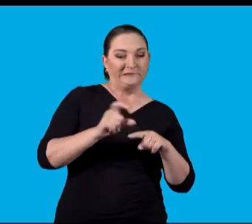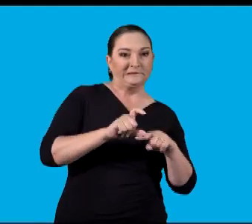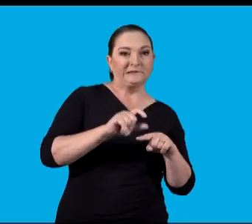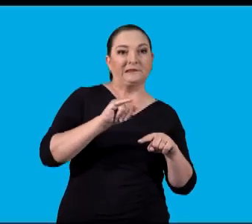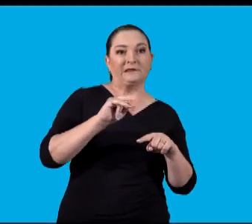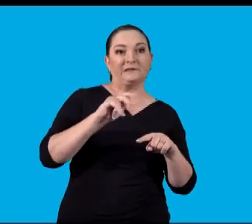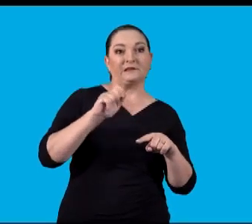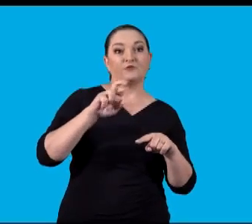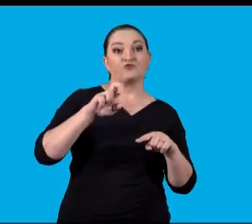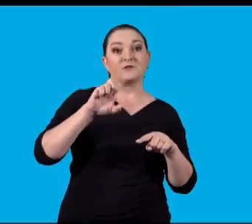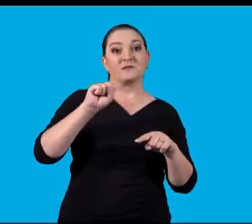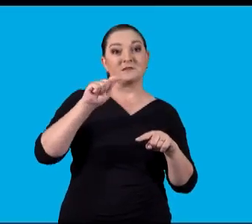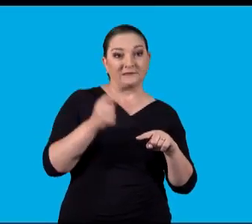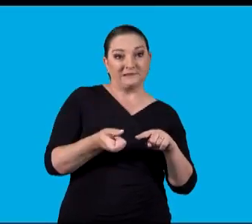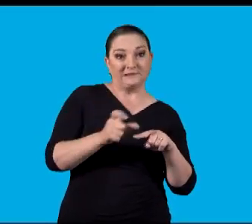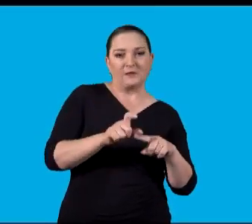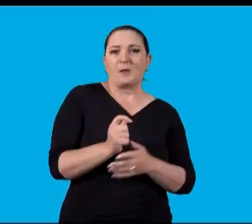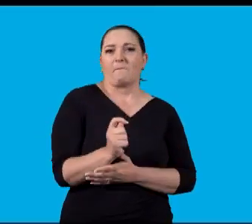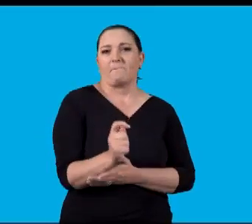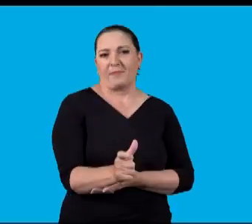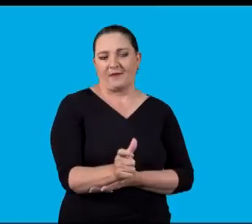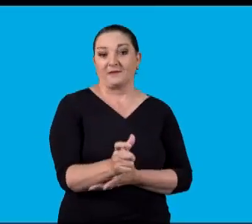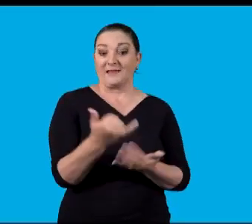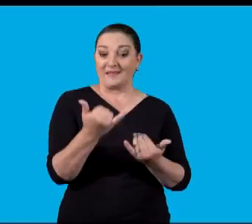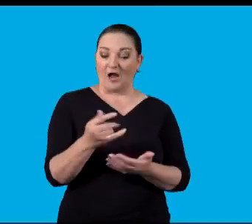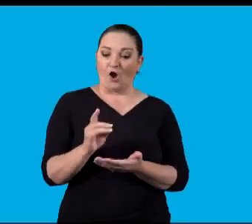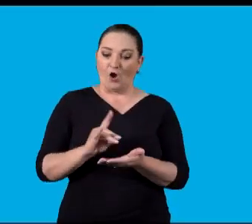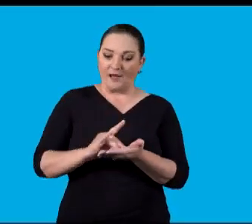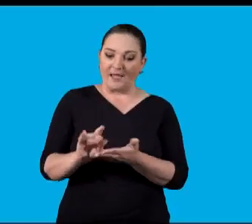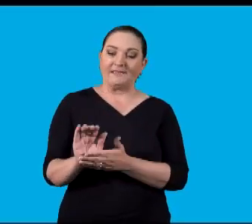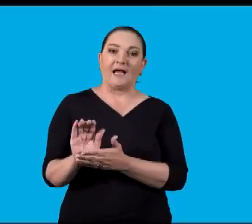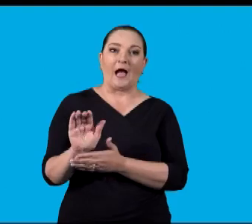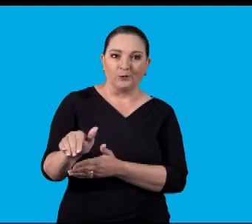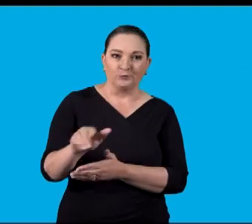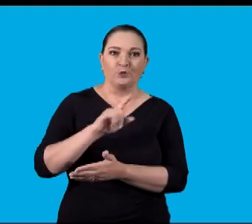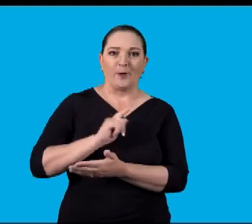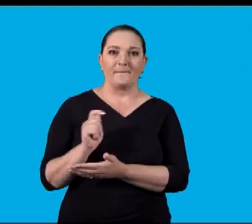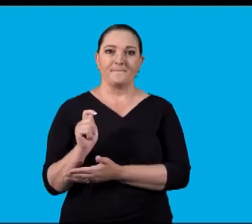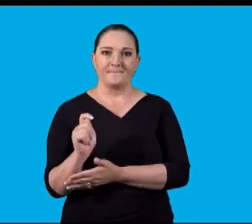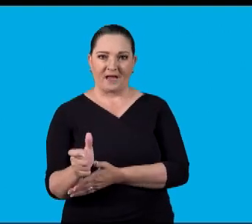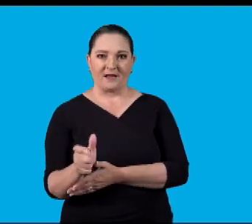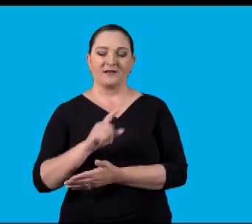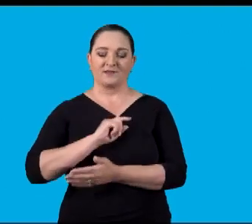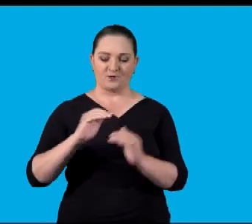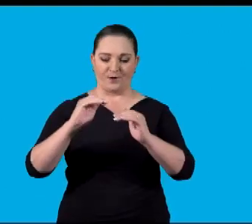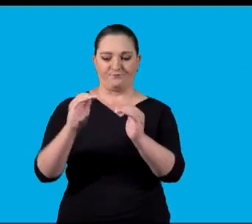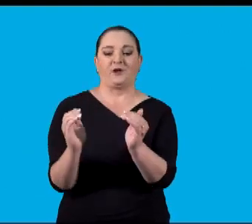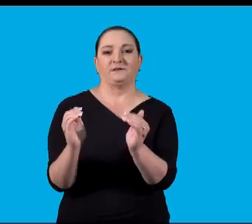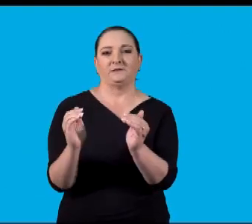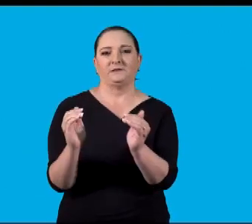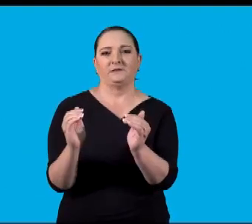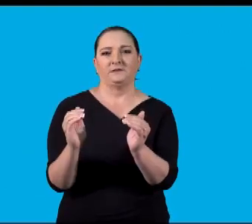it's interest paid. Once it is paid, it's cash outflow. So I'm going to put my bracket in